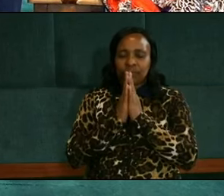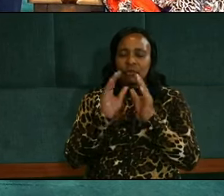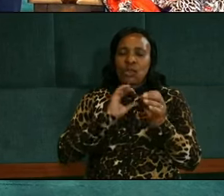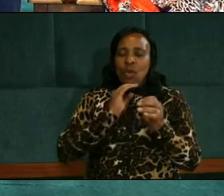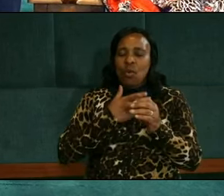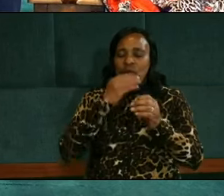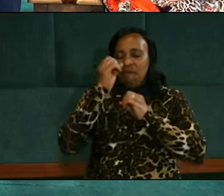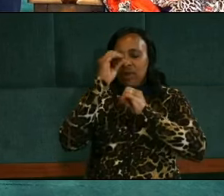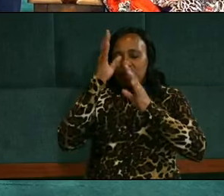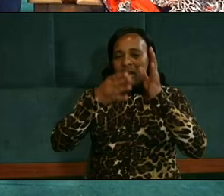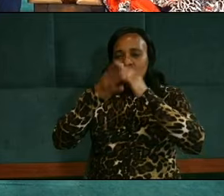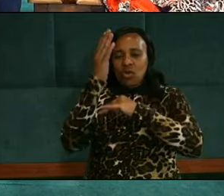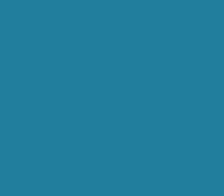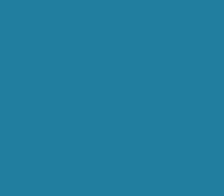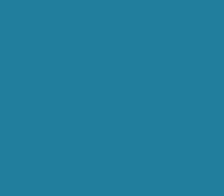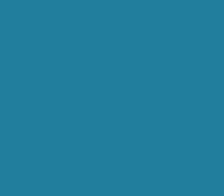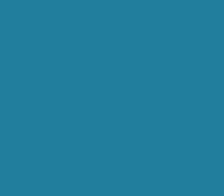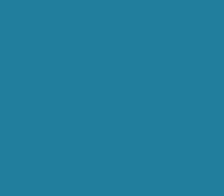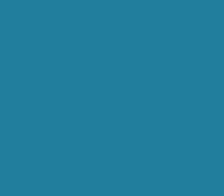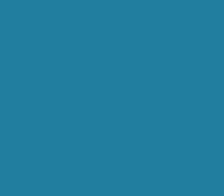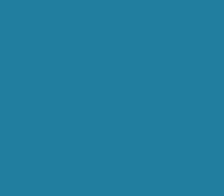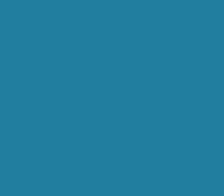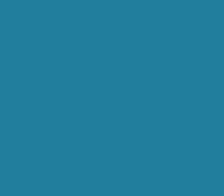Our Father and our God, we thank you once again